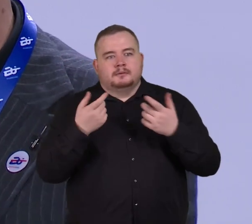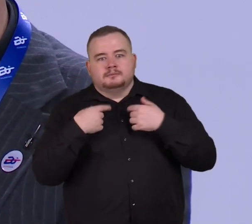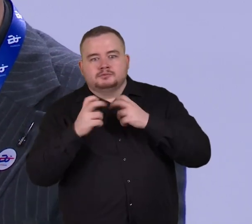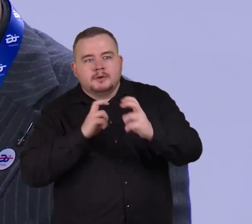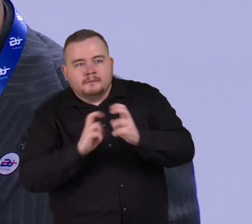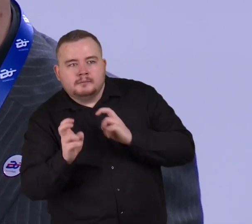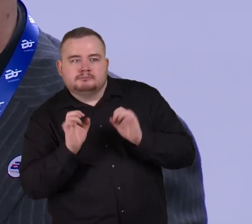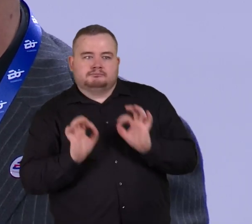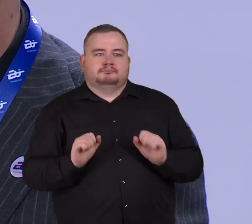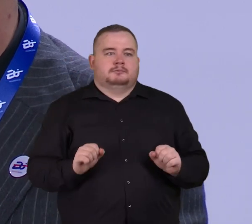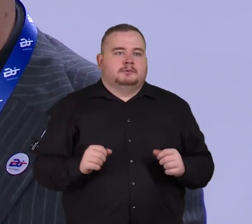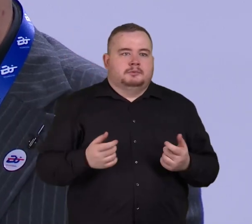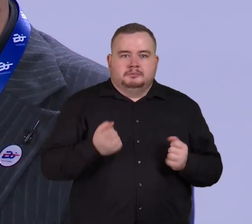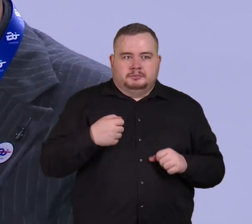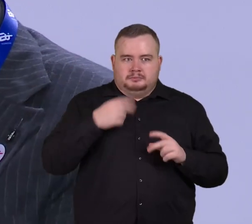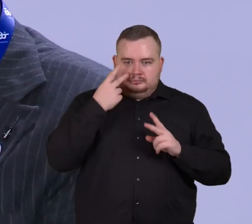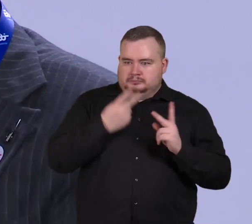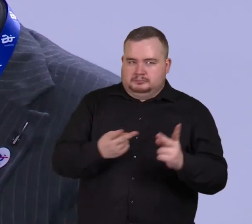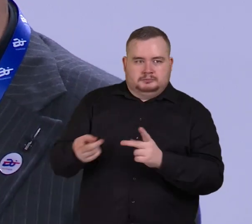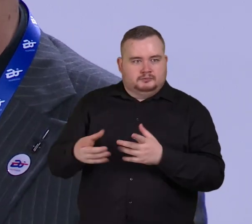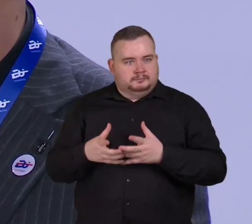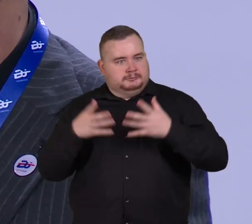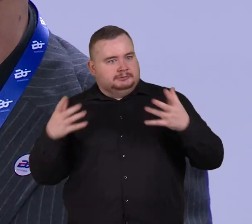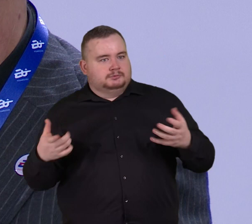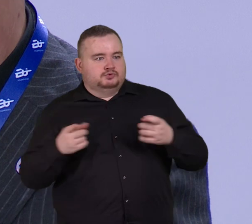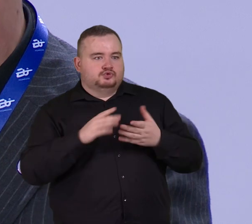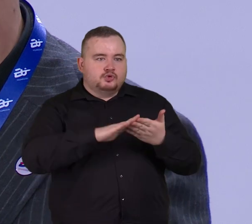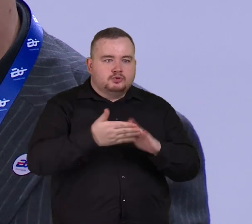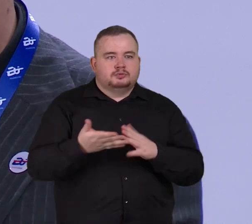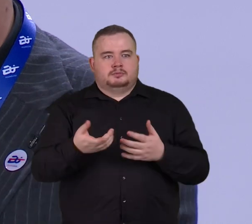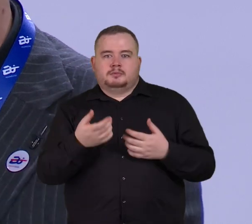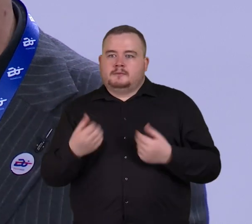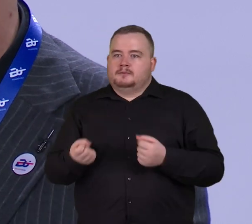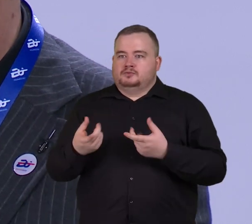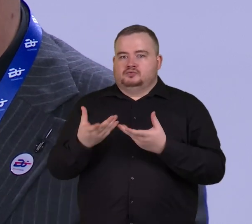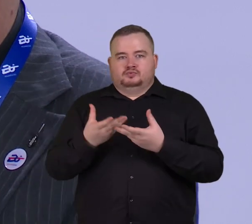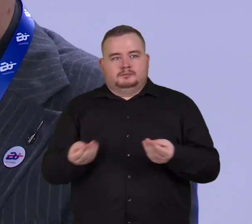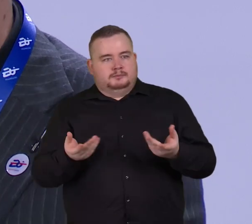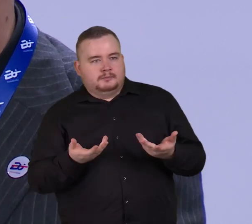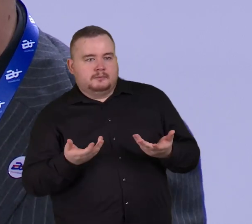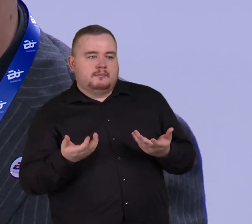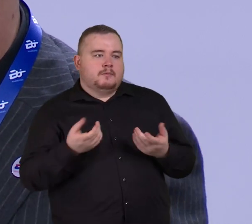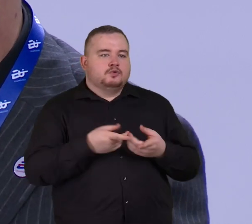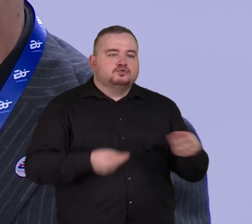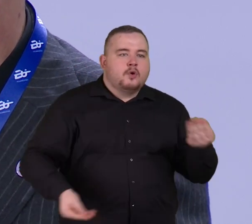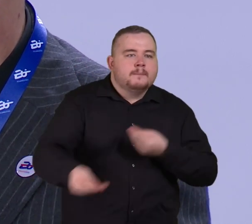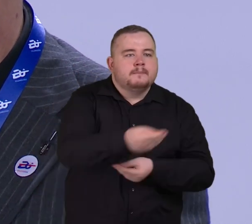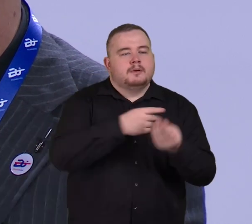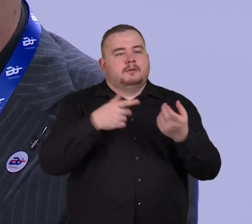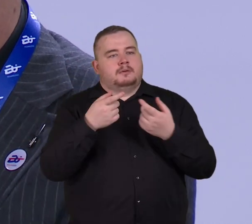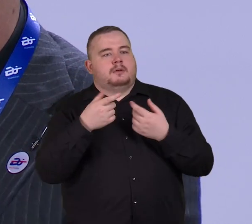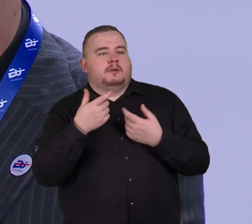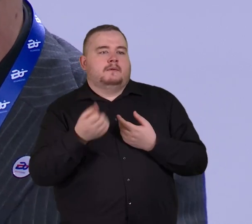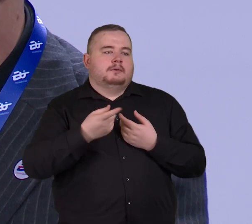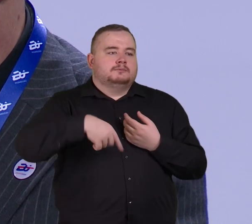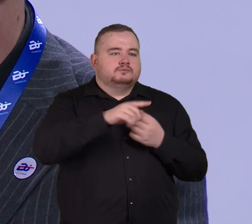to improve our transportation and mobility in our region, that we were able to